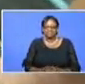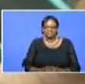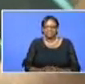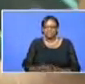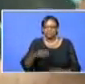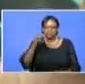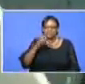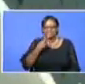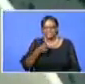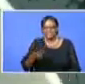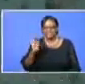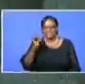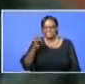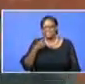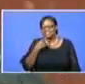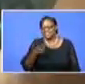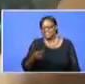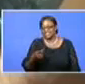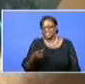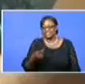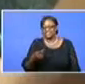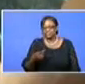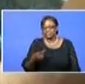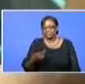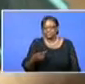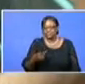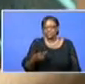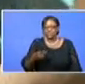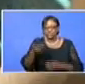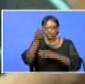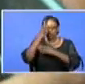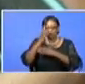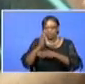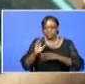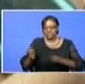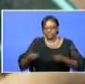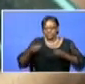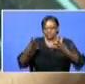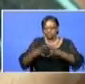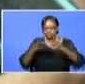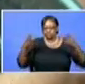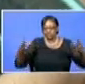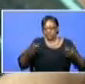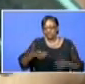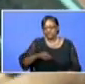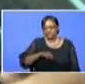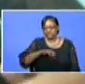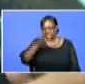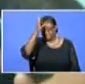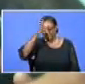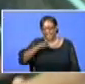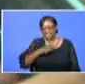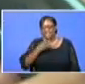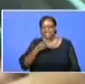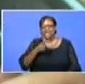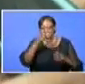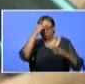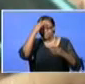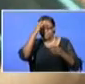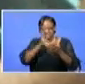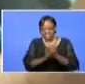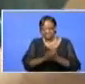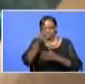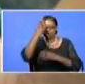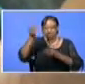Proverbs 18:16 is, he'll give, make room for you, and bring you before a great man. That's not my belief at all, my heart. That God gave me a